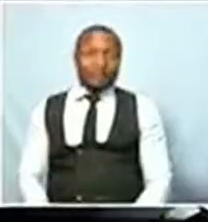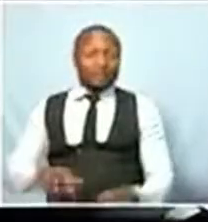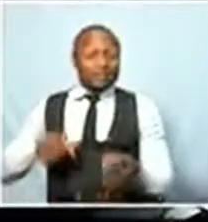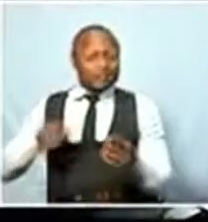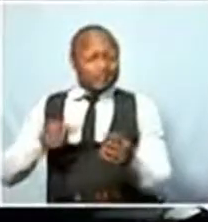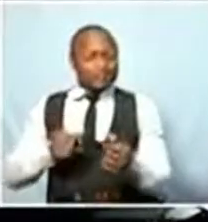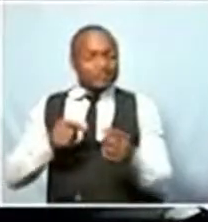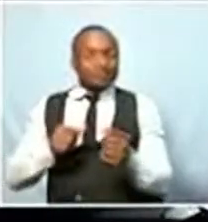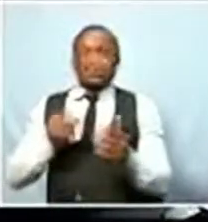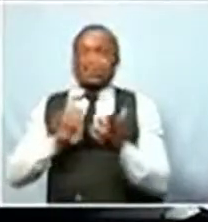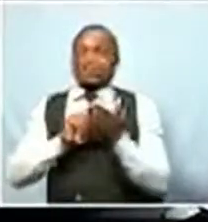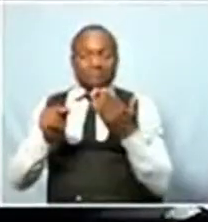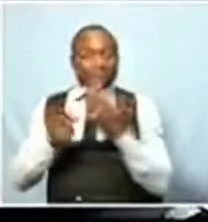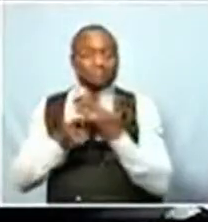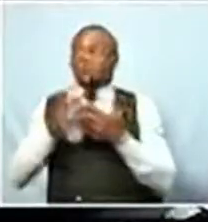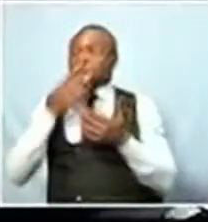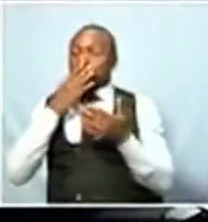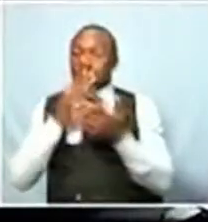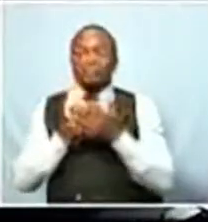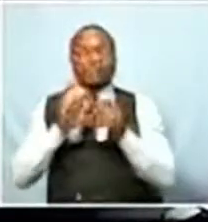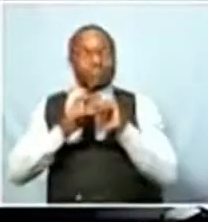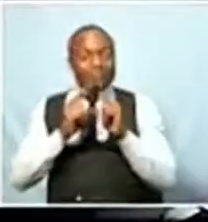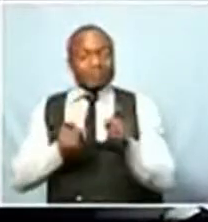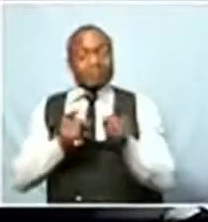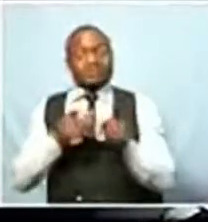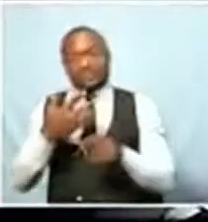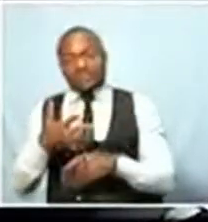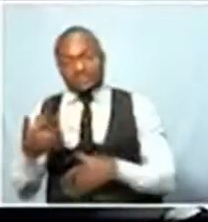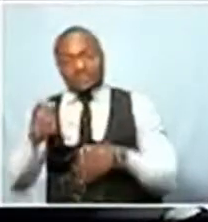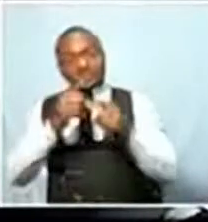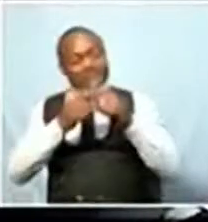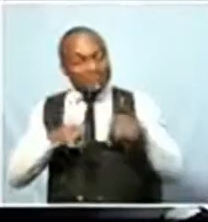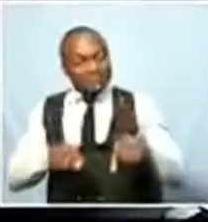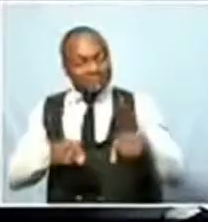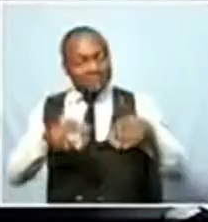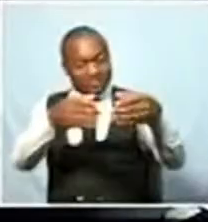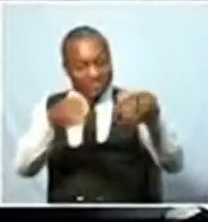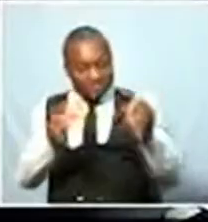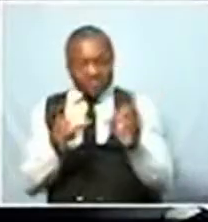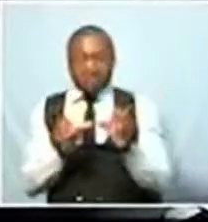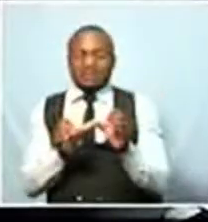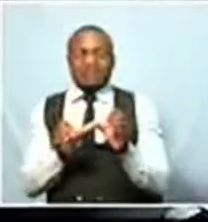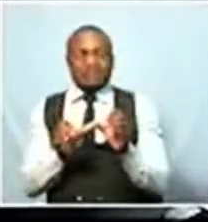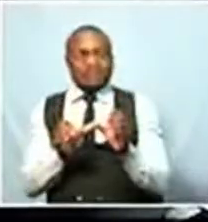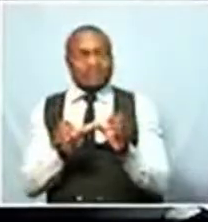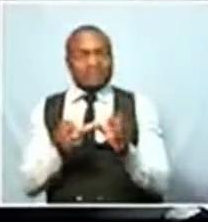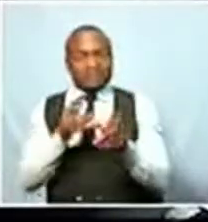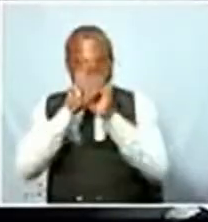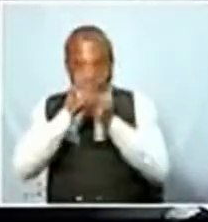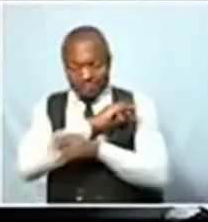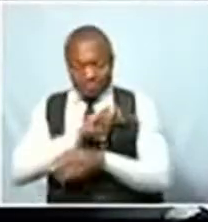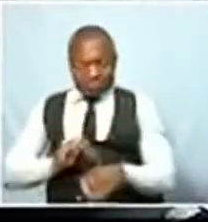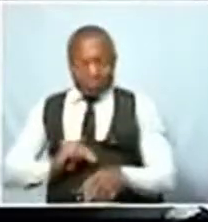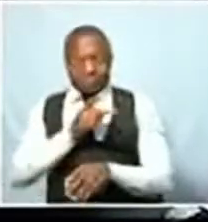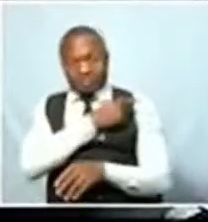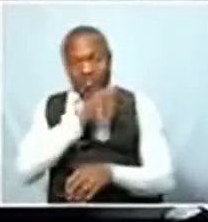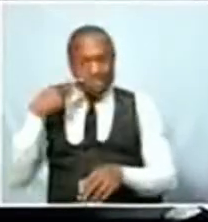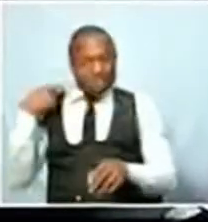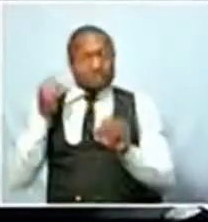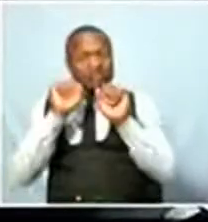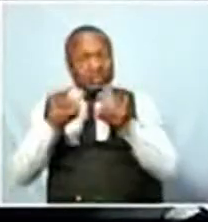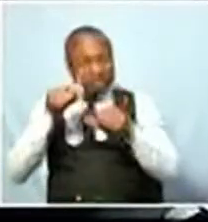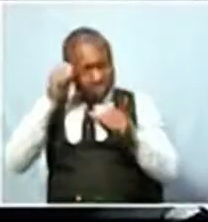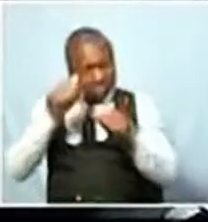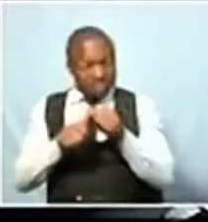is well meant, but the way things are on the ground from constituencies, I'm sure honorable members of parliament would agree with